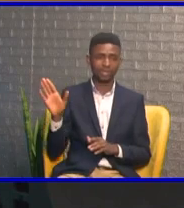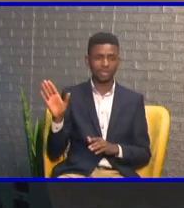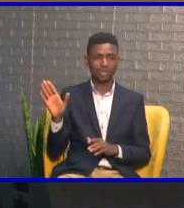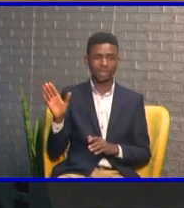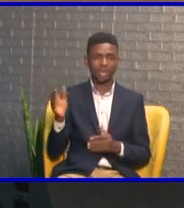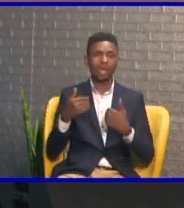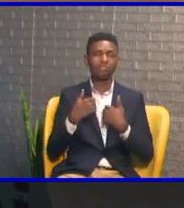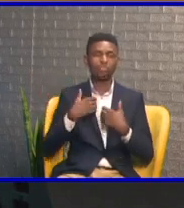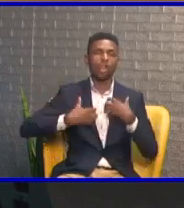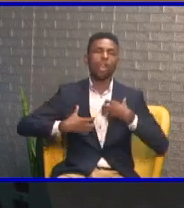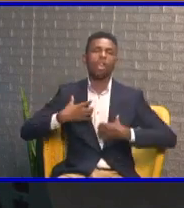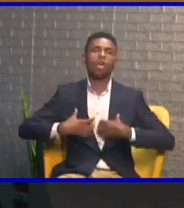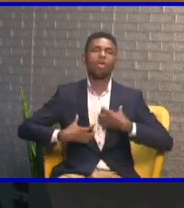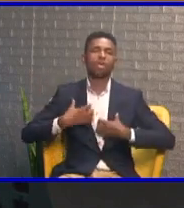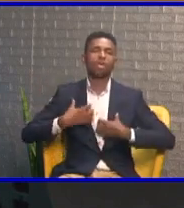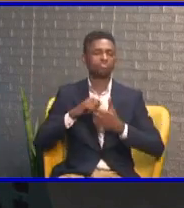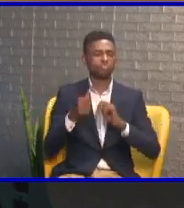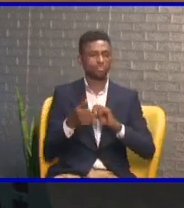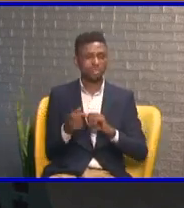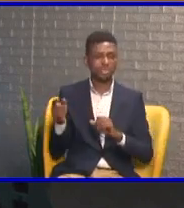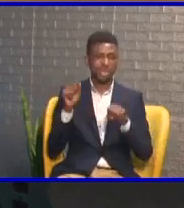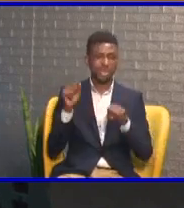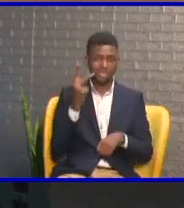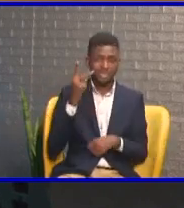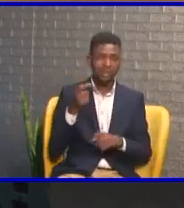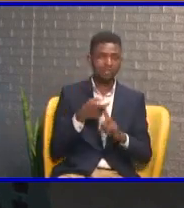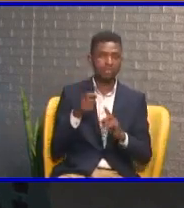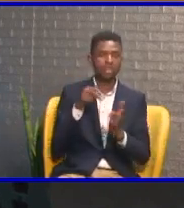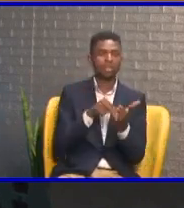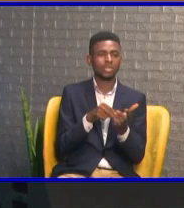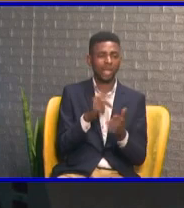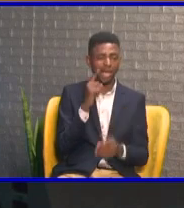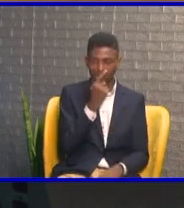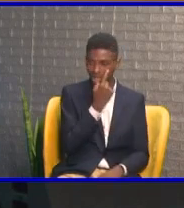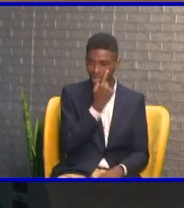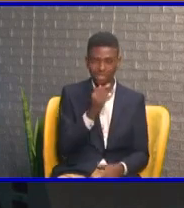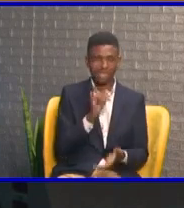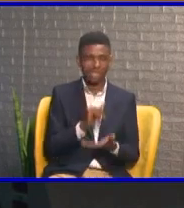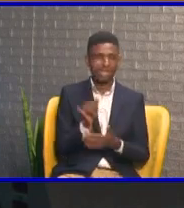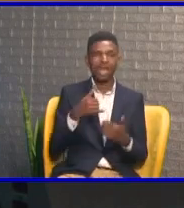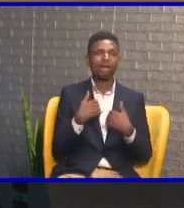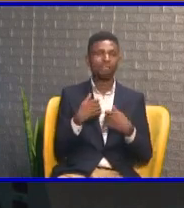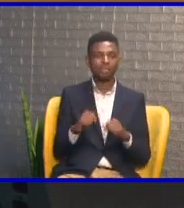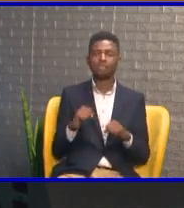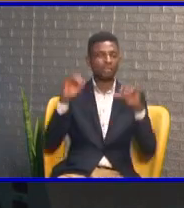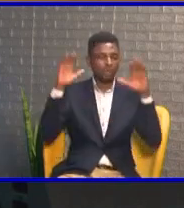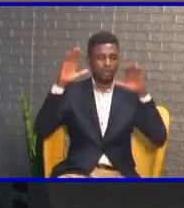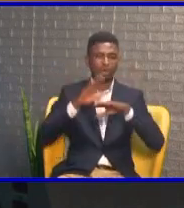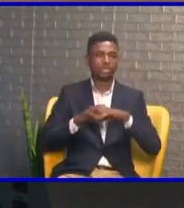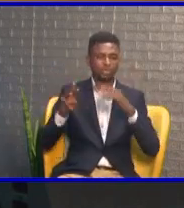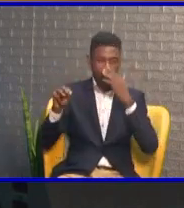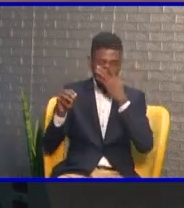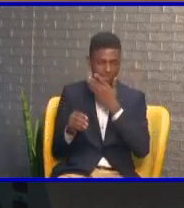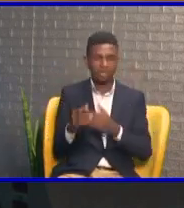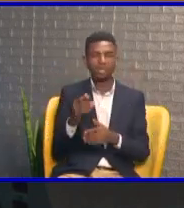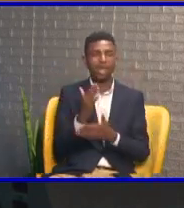lung infection. And I could see even from the nurse's eyes that they have given up on this guy. So everybody's just, you know,